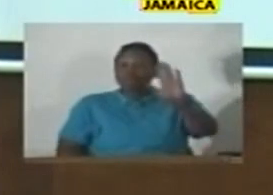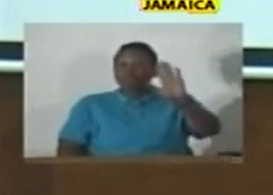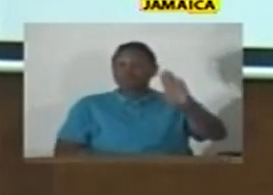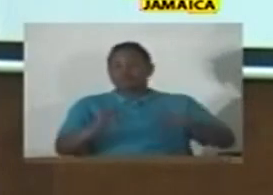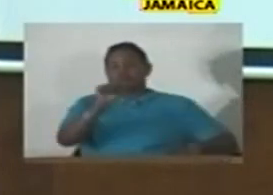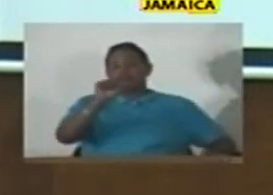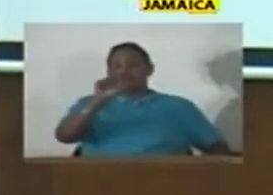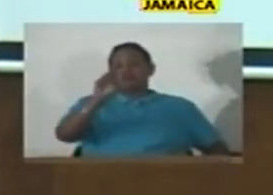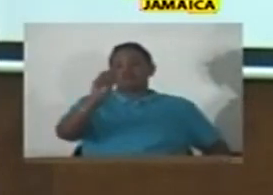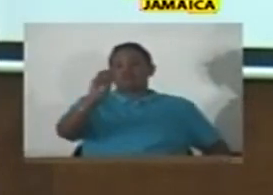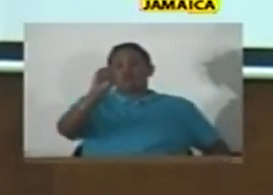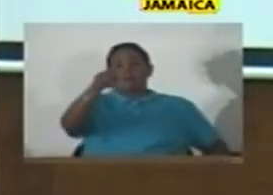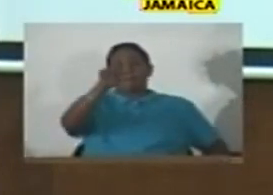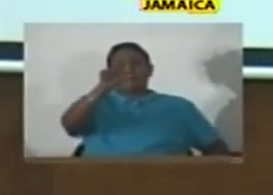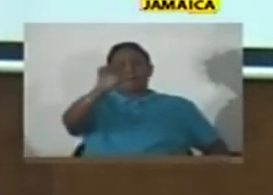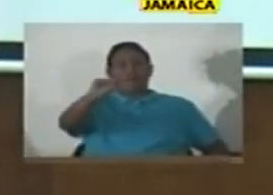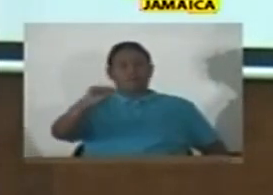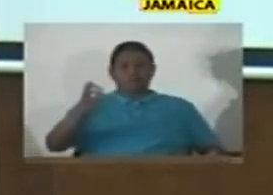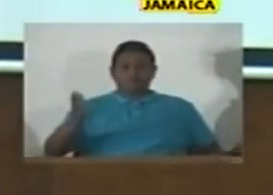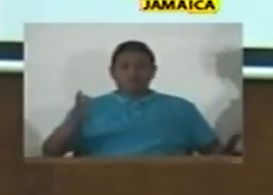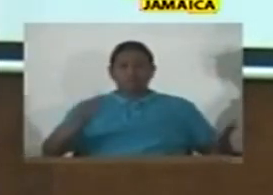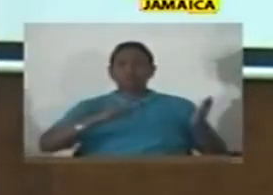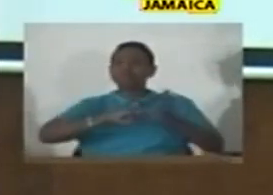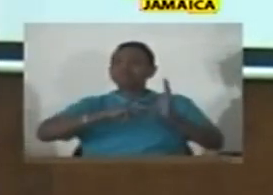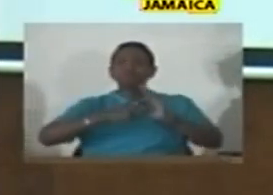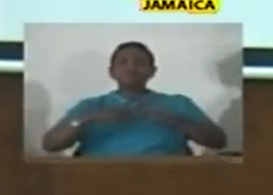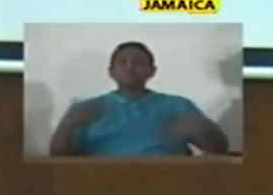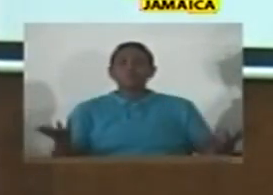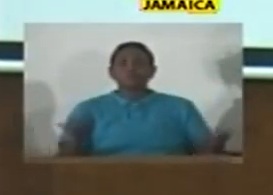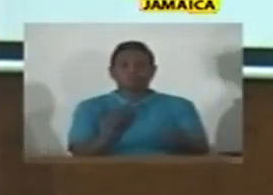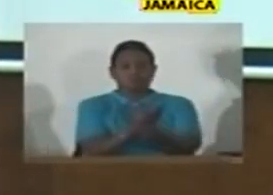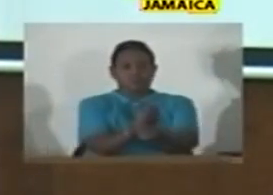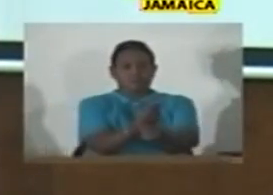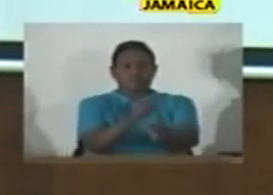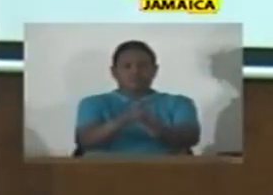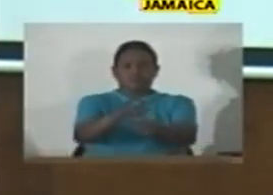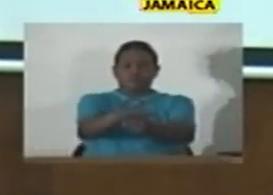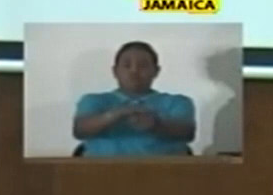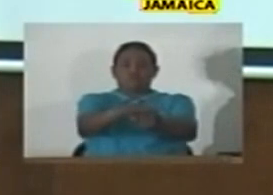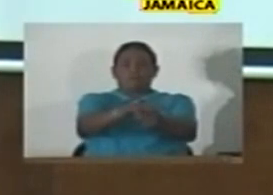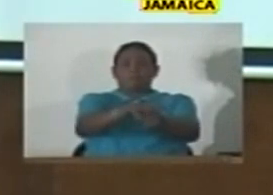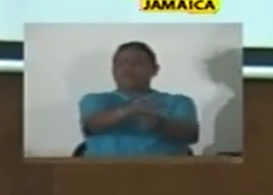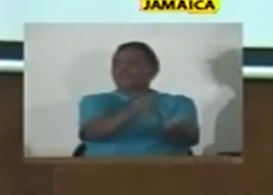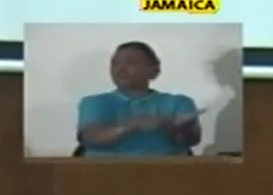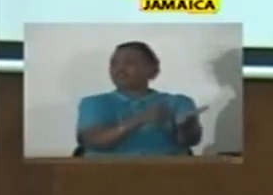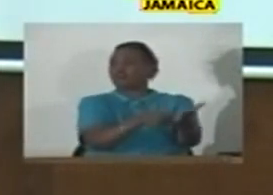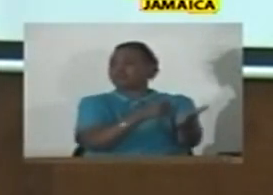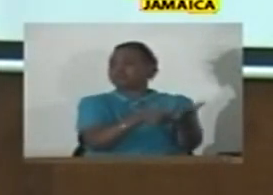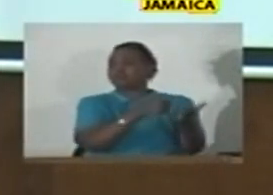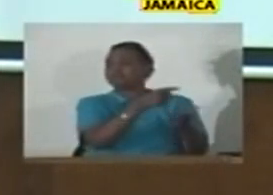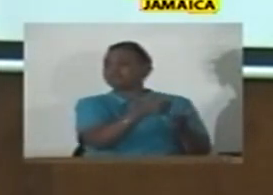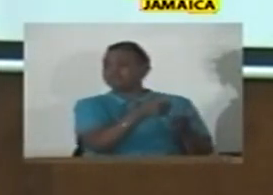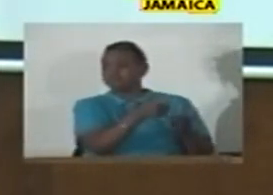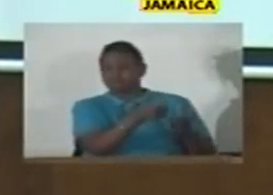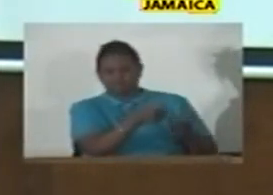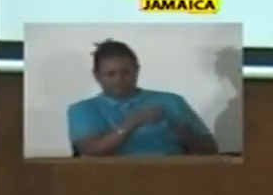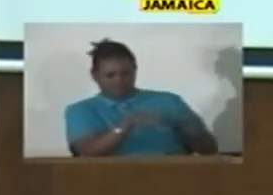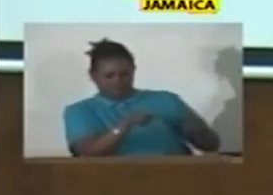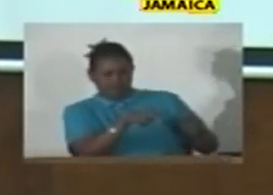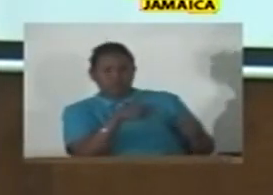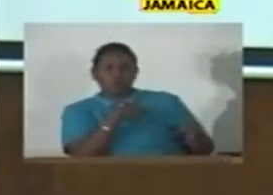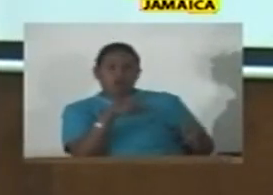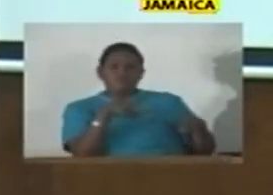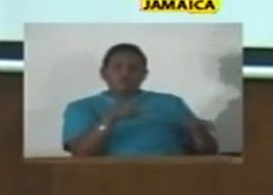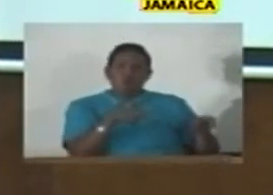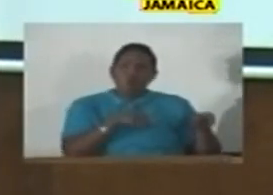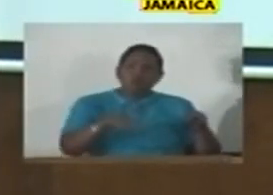Agroparks. An agropark refers to lands within a geographical area, sometimes contiguous, that we have roads